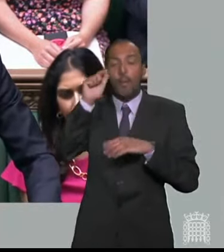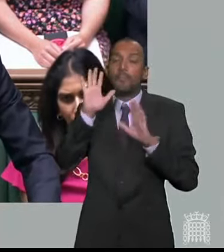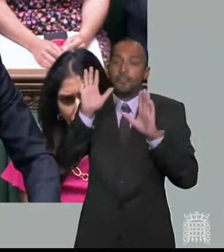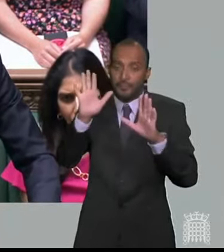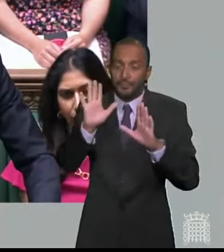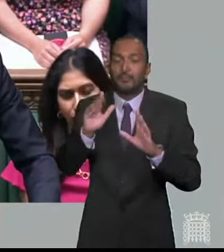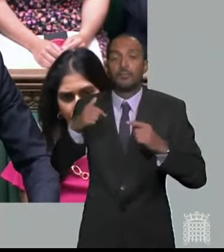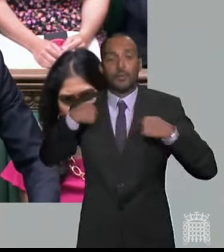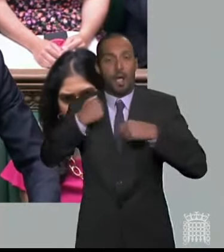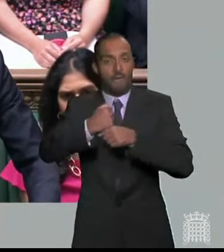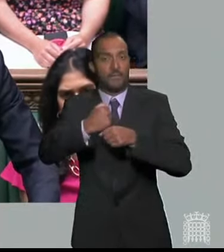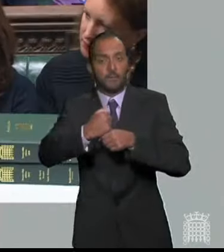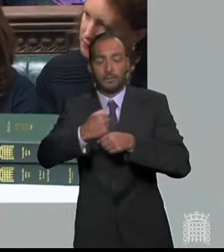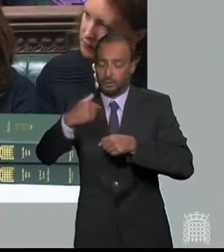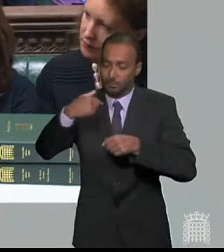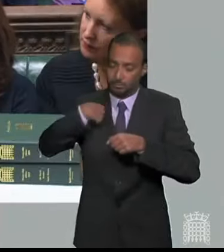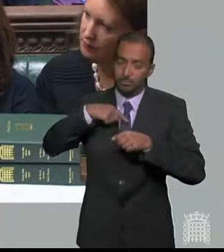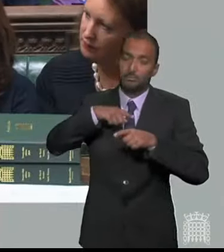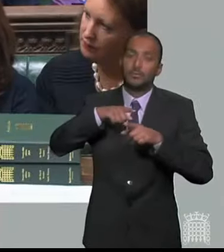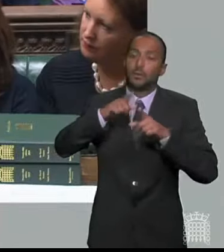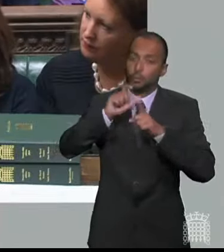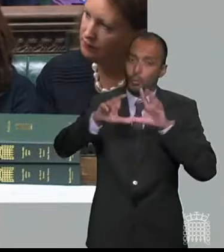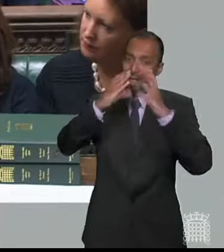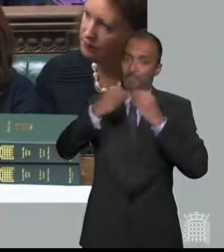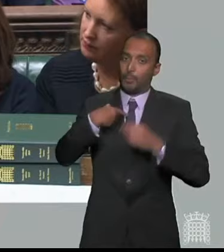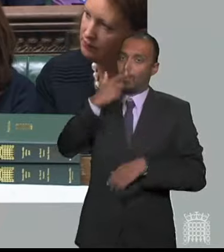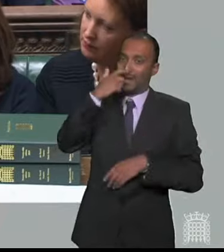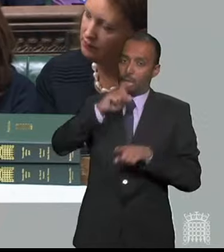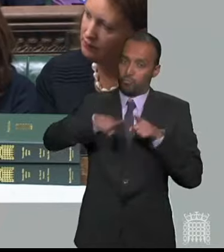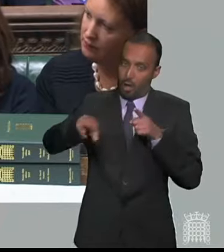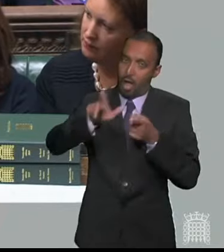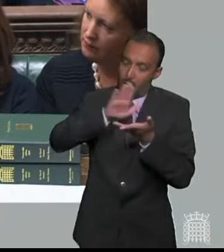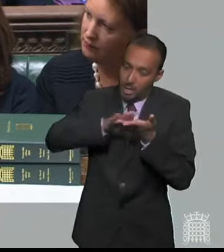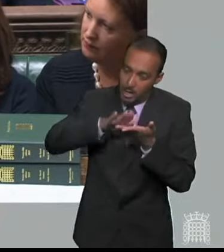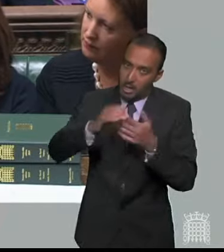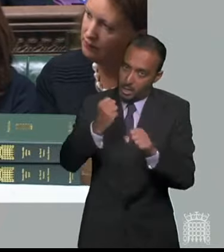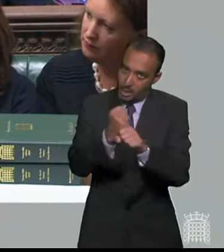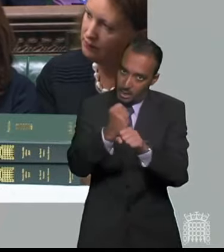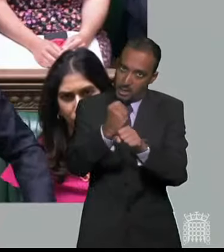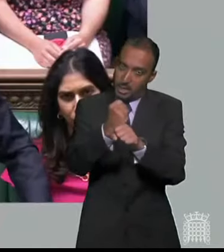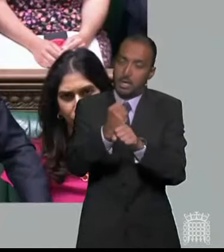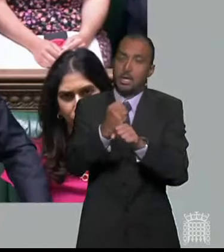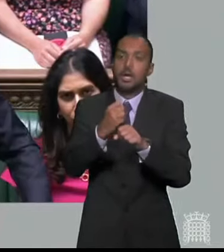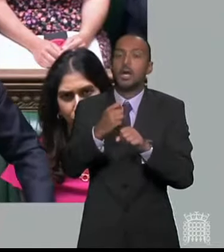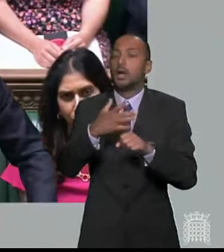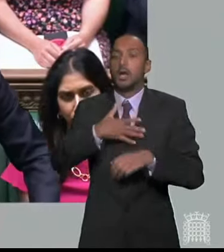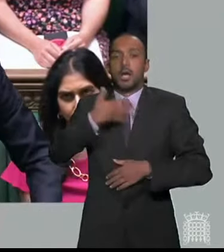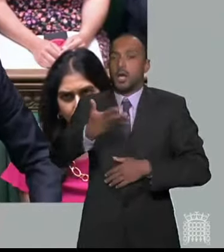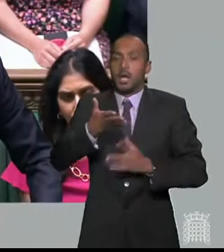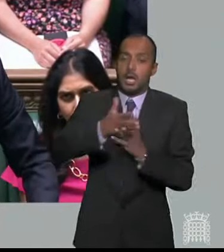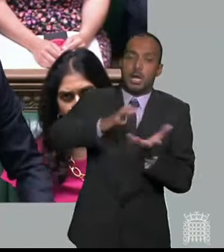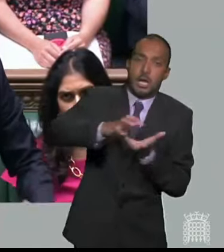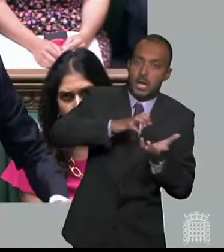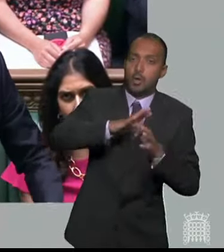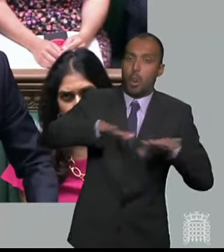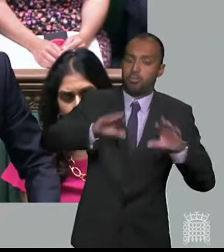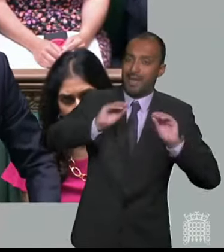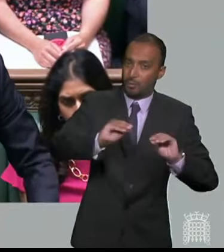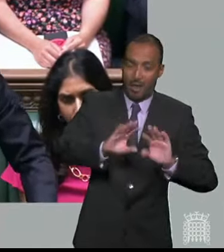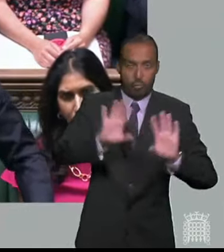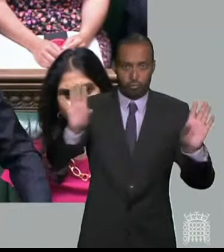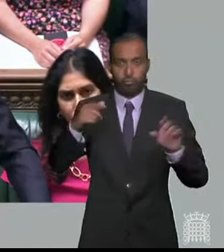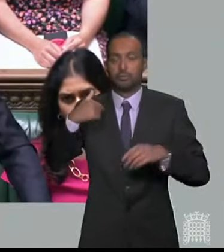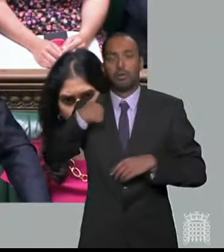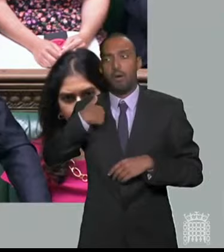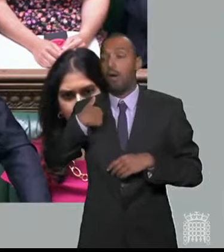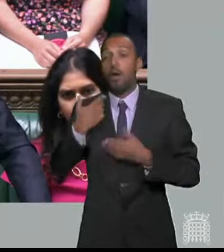fix this quickly and minimise the disruption to children's education. We make no apology for acting decisively in the face